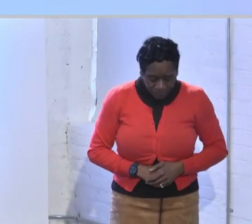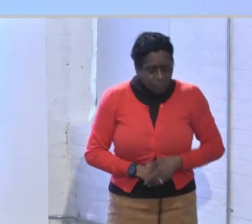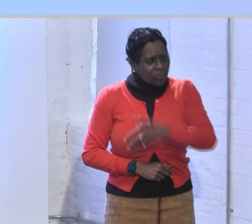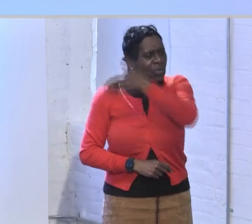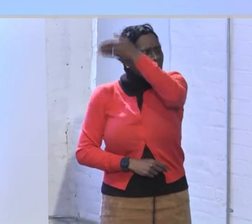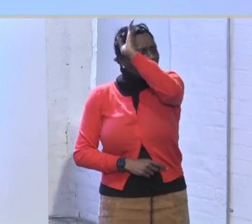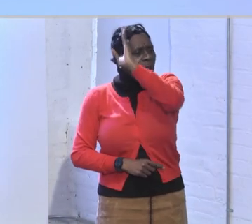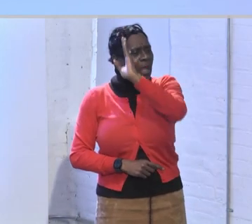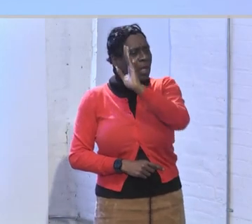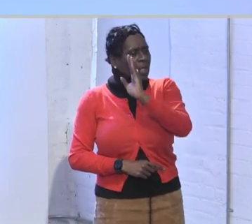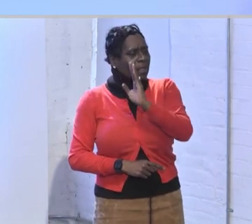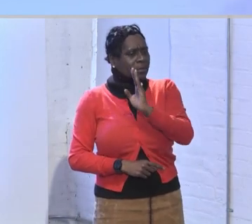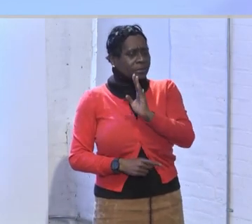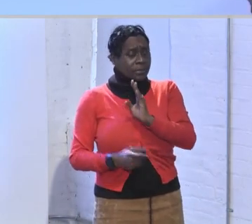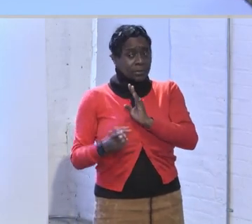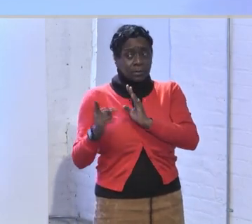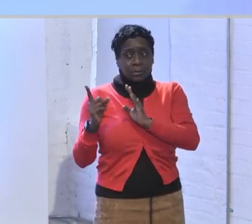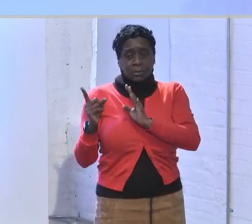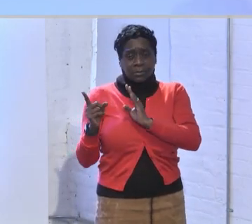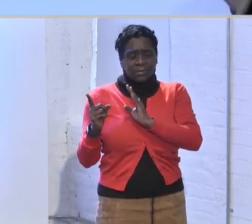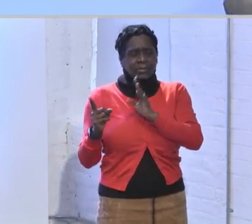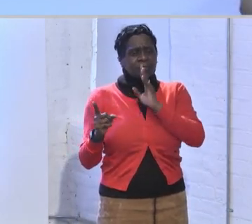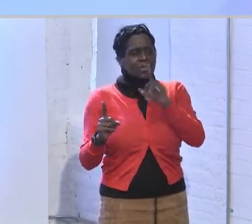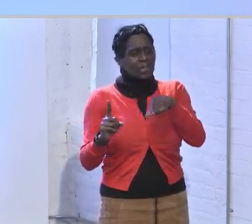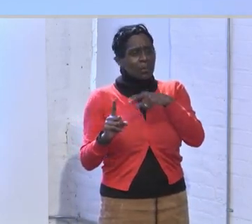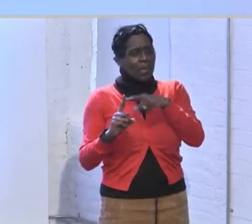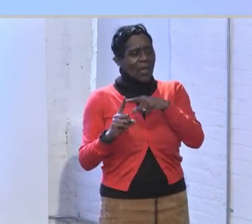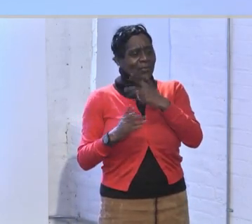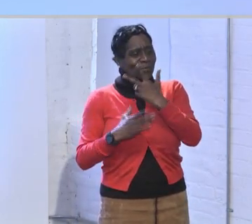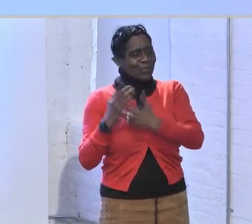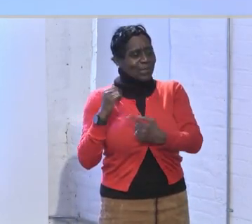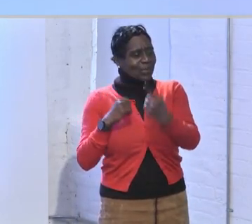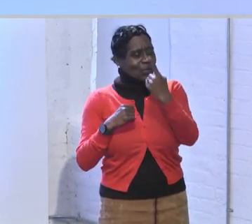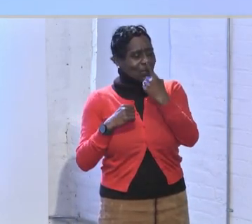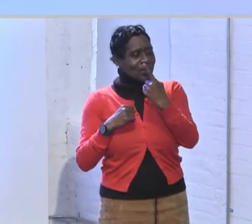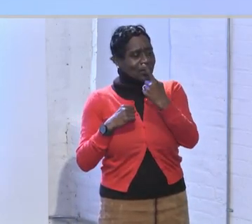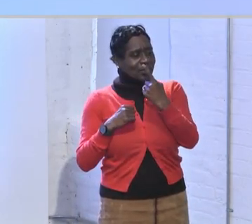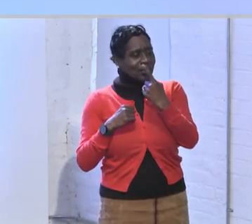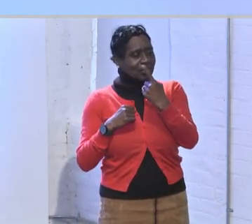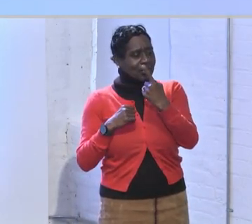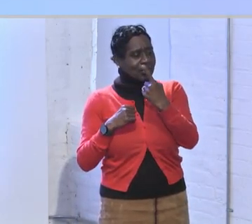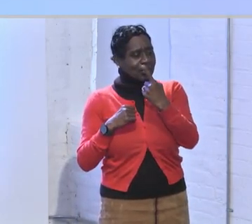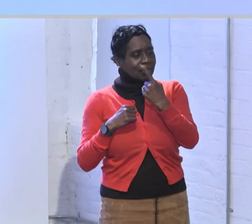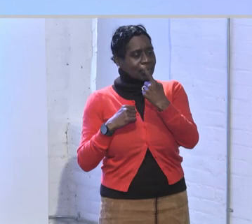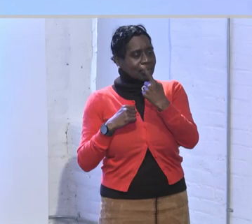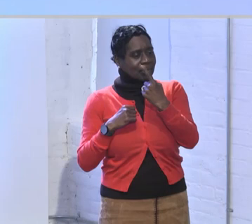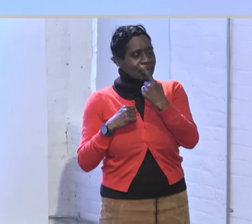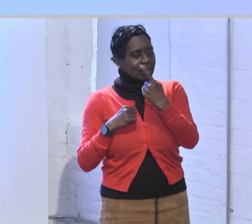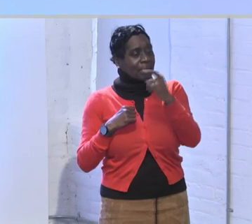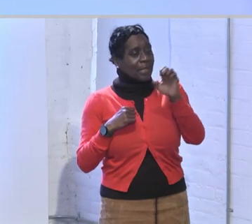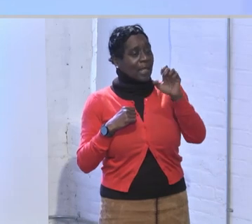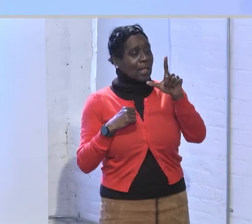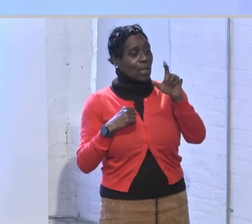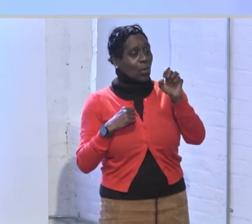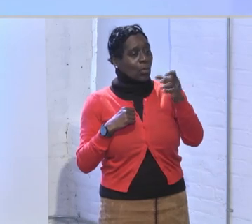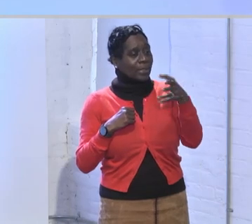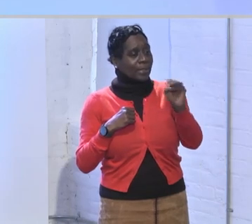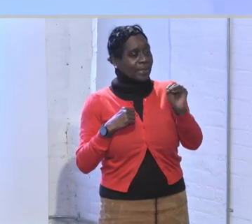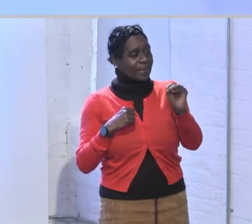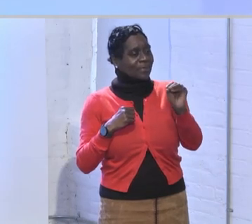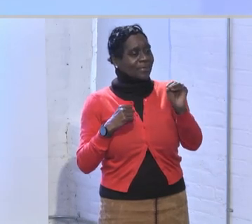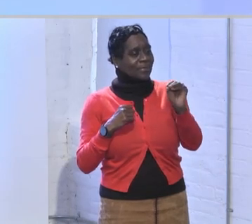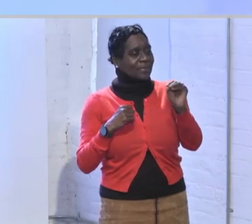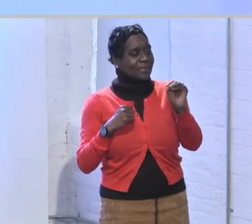God, it speaks of, this speaks of his Trinity. His very name speaks of the Trinity, Elohim. It's plural.